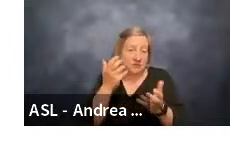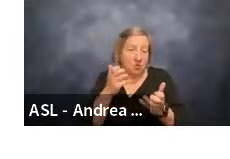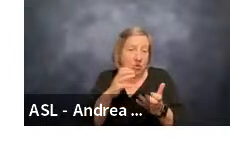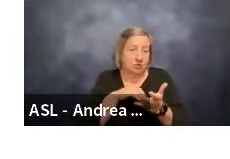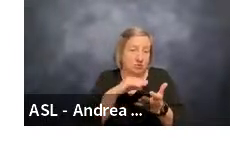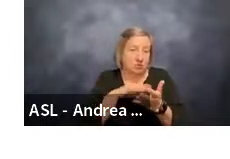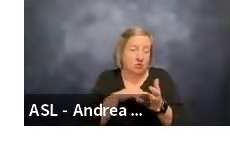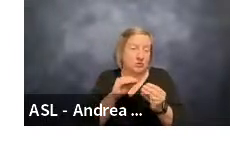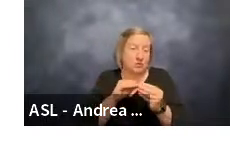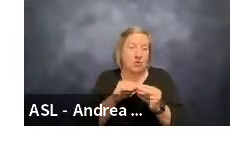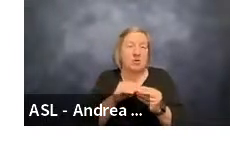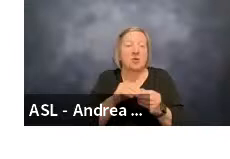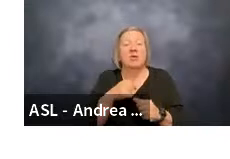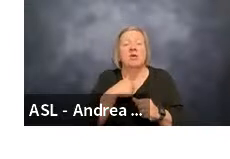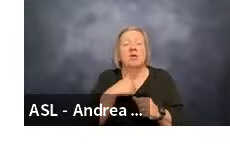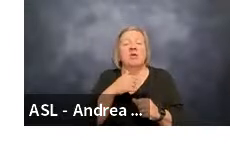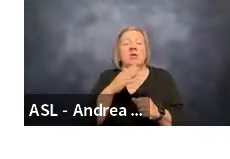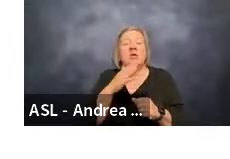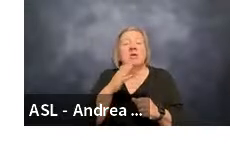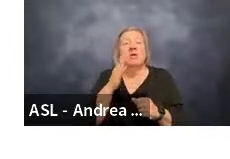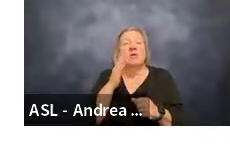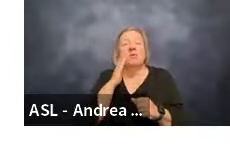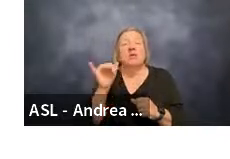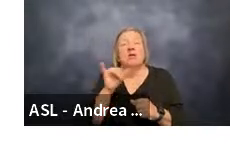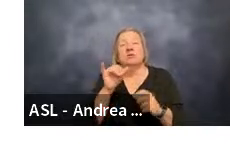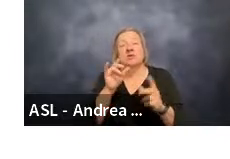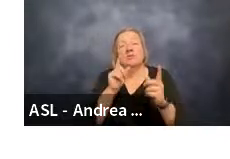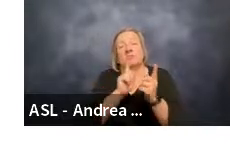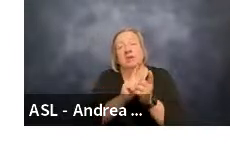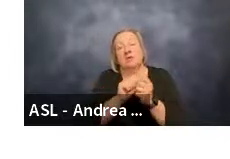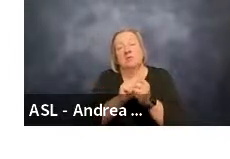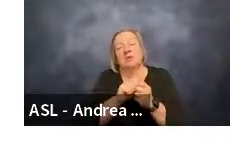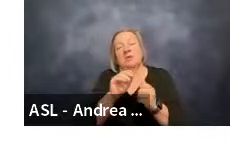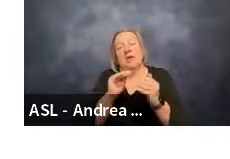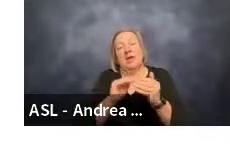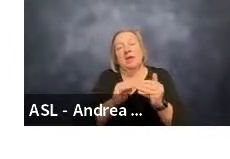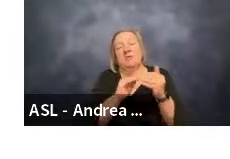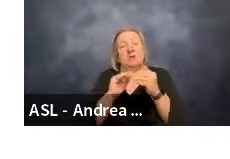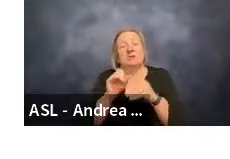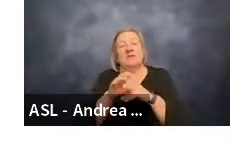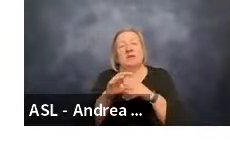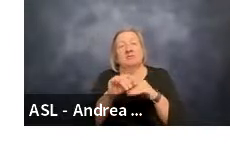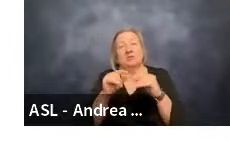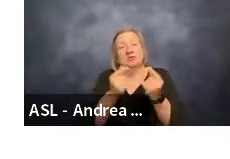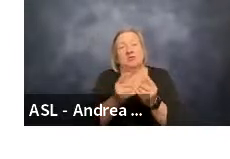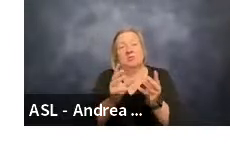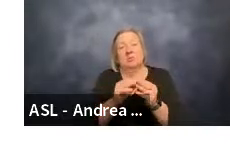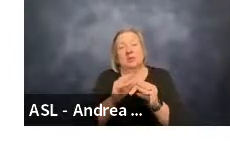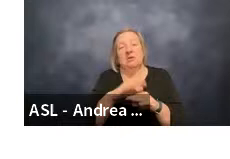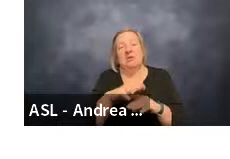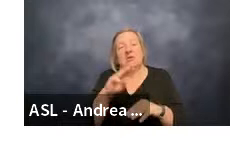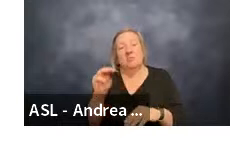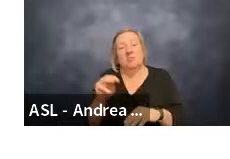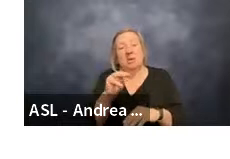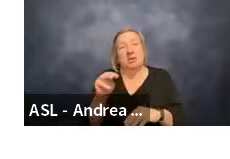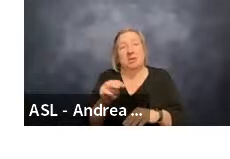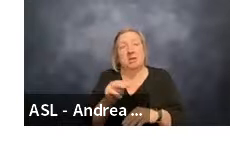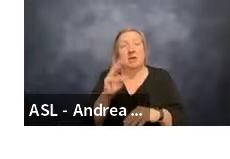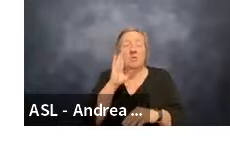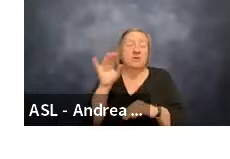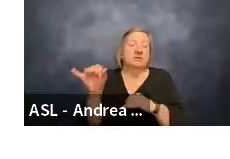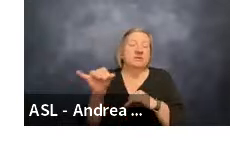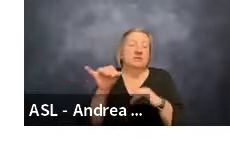more. I'll know we're also meeting with the Equity Advisory Group meeting, Travis and I, coming up on Monday. So we'll do a very